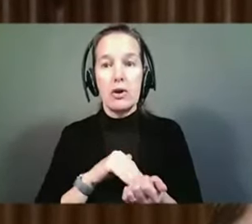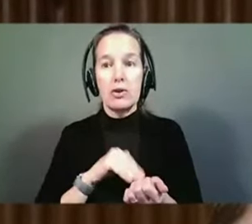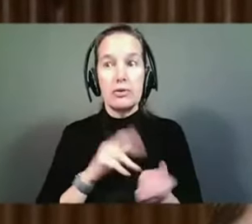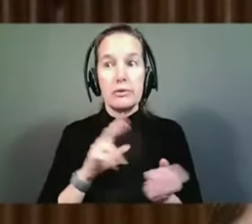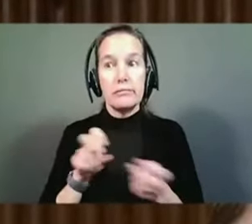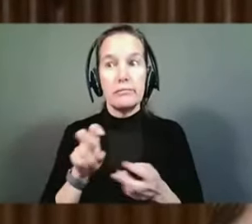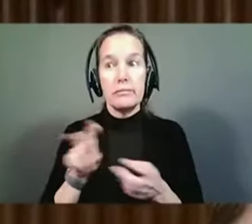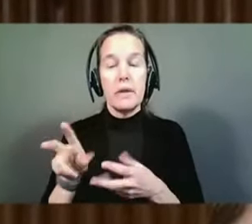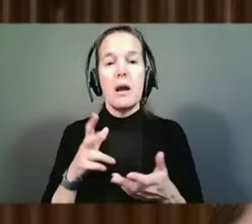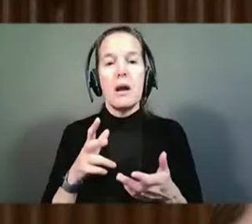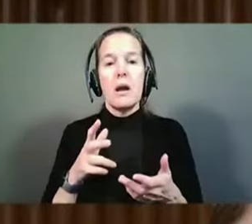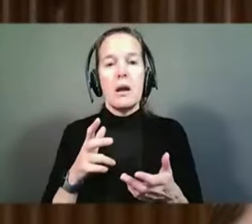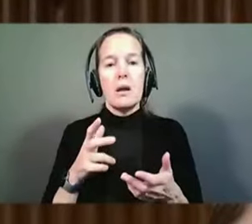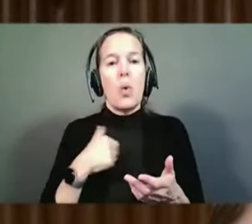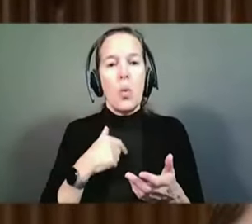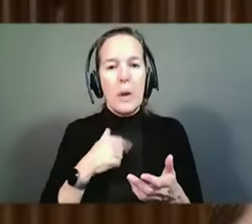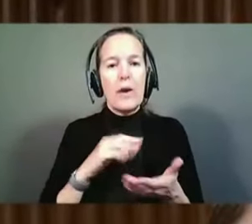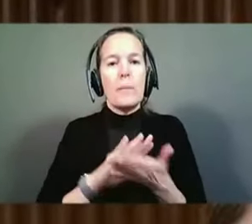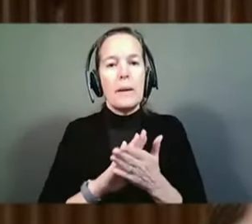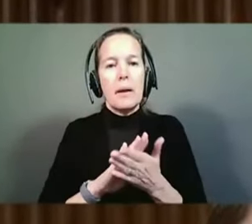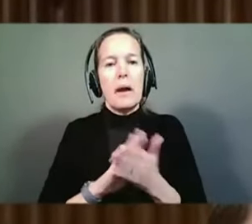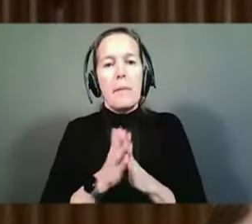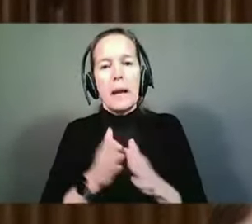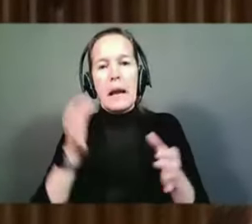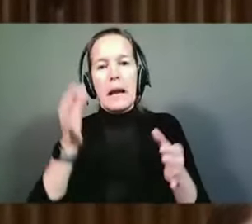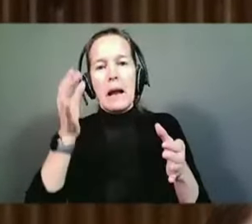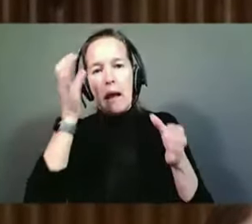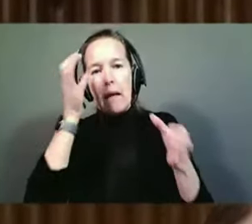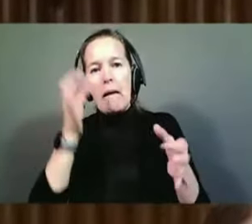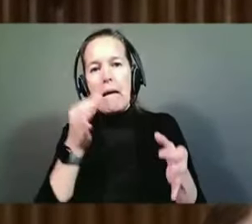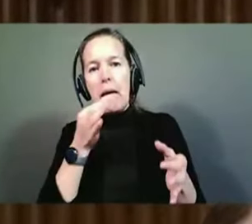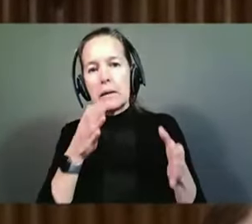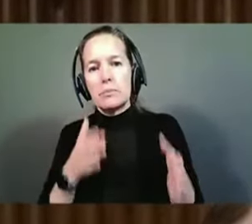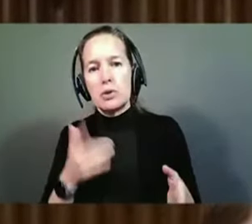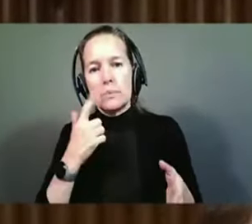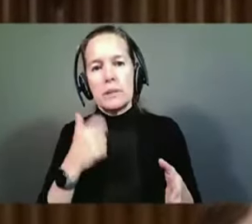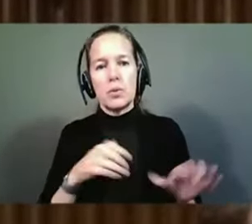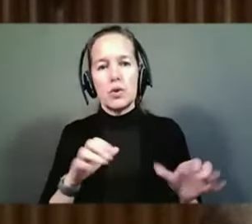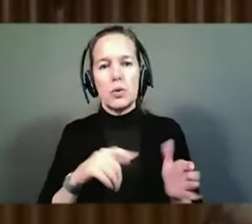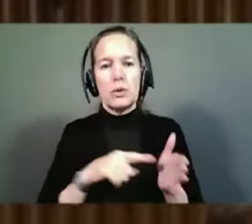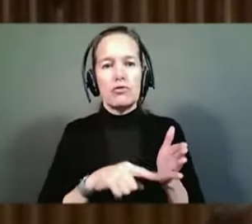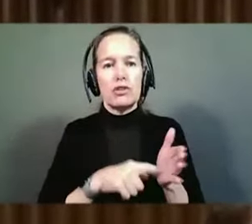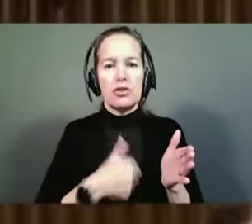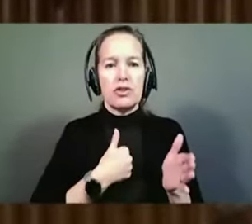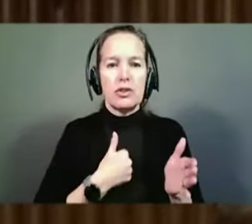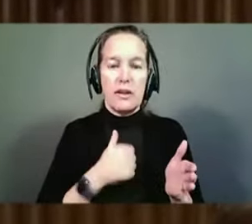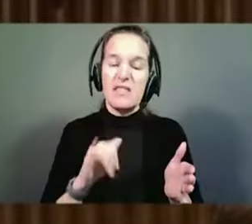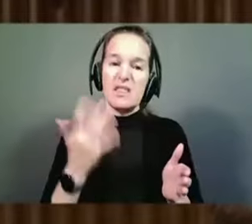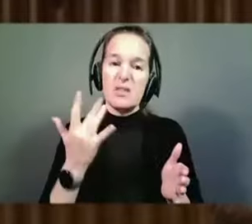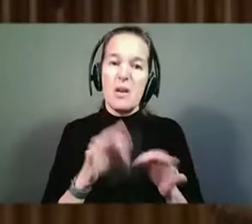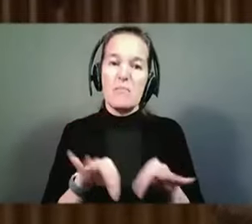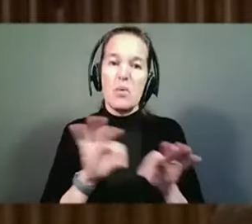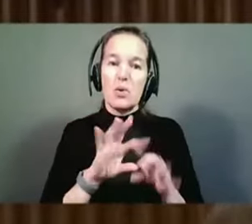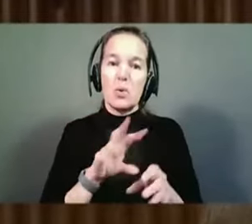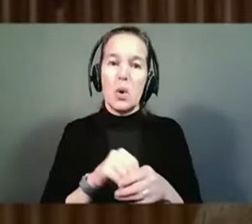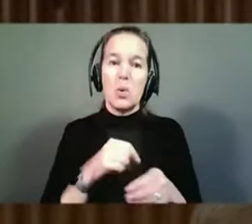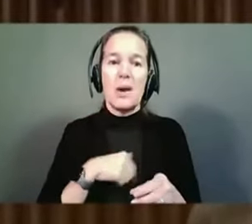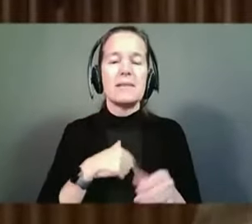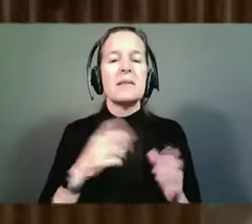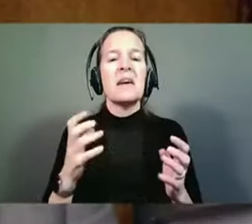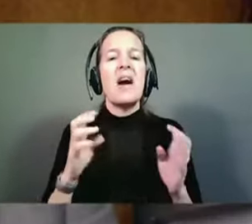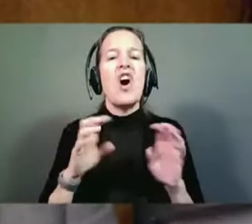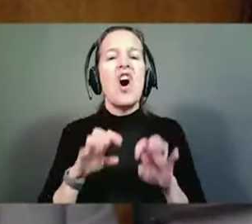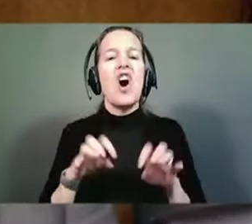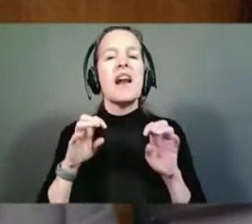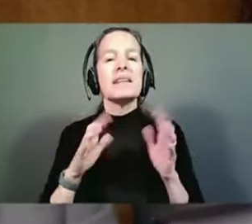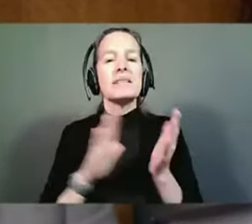there doing the research ourselves. So that's why it's important to include us. See, that I knew I would